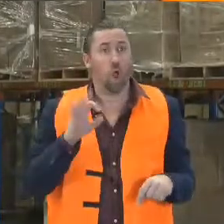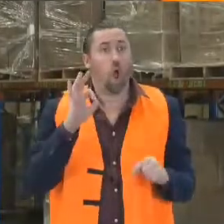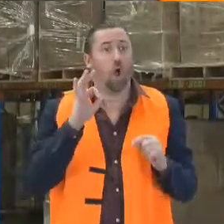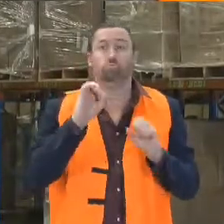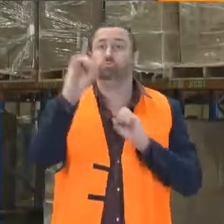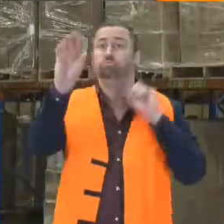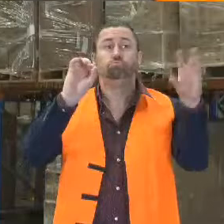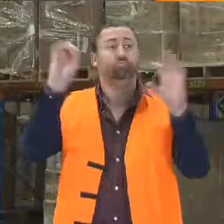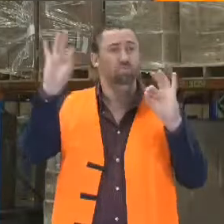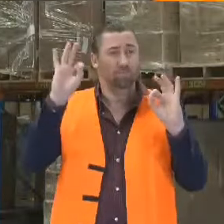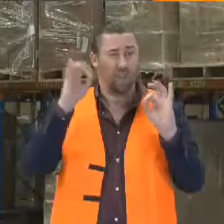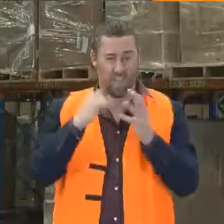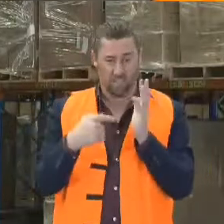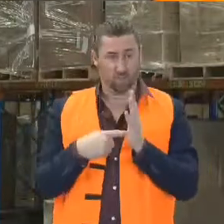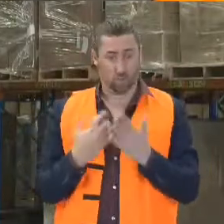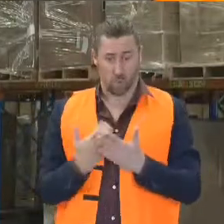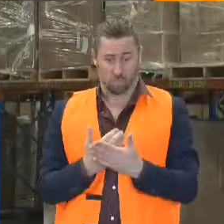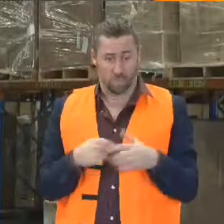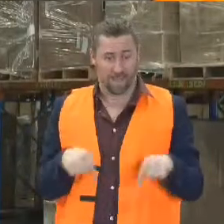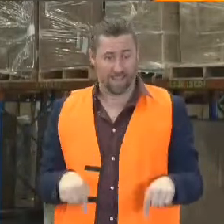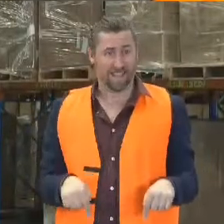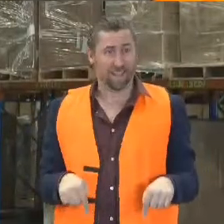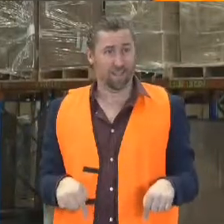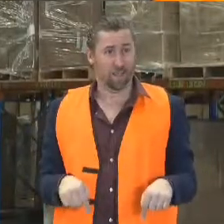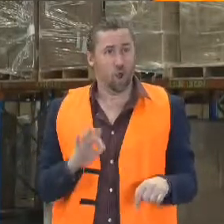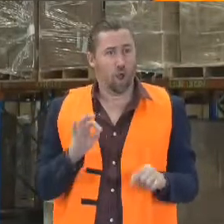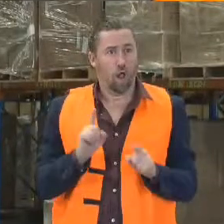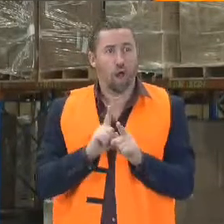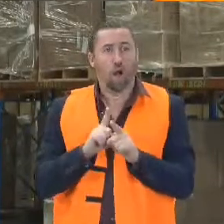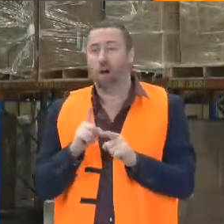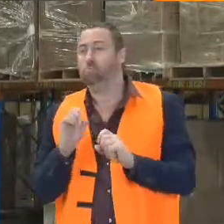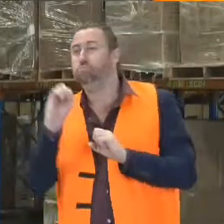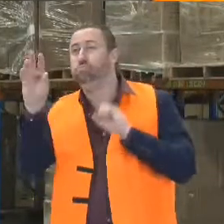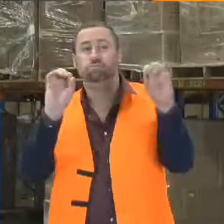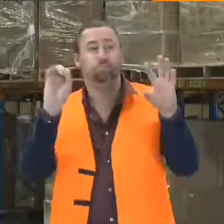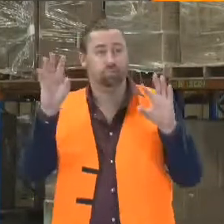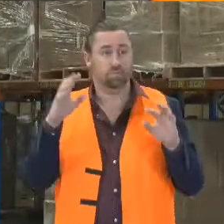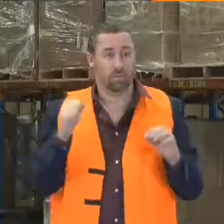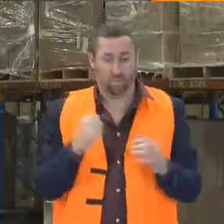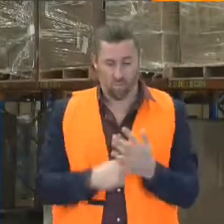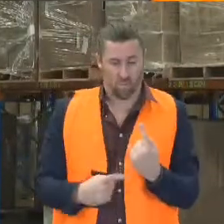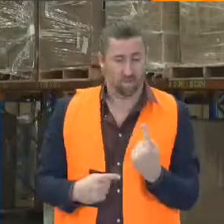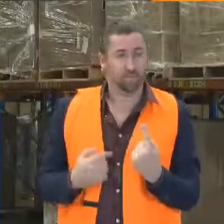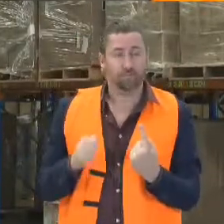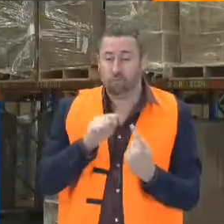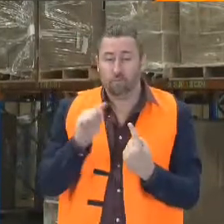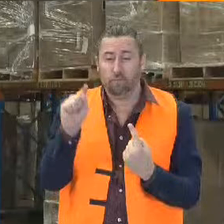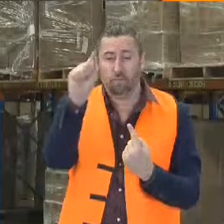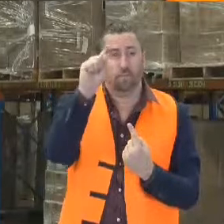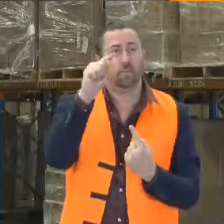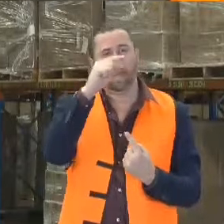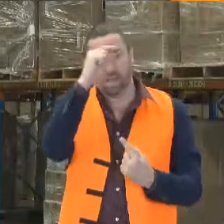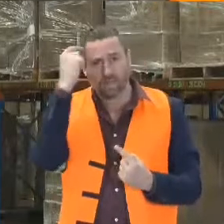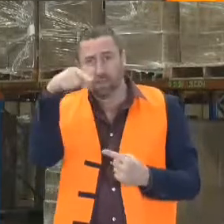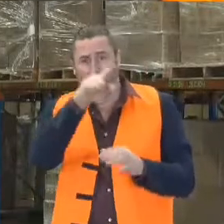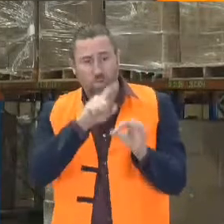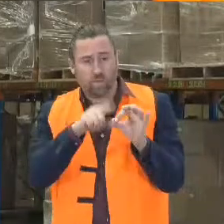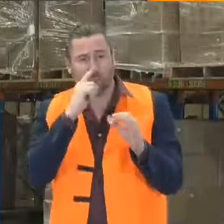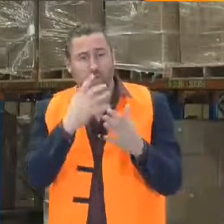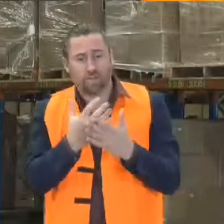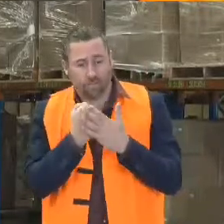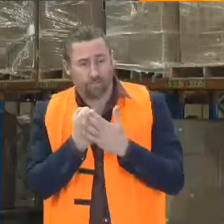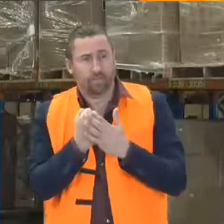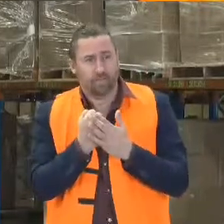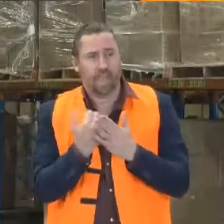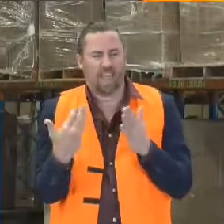just a storage facility. So there is a lot more in Queensland, but this is about keeping Queenslanders safe, and it's an extra